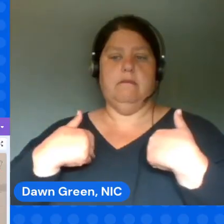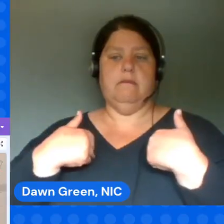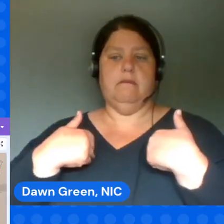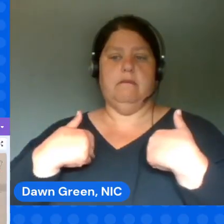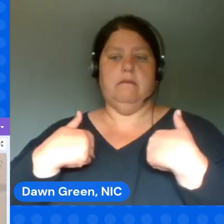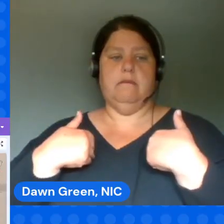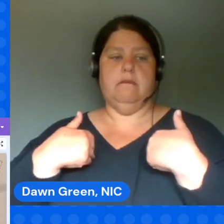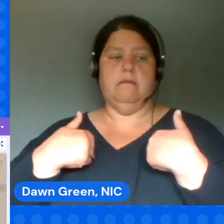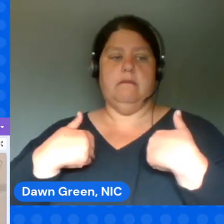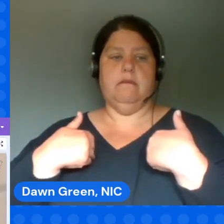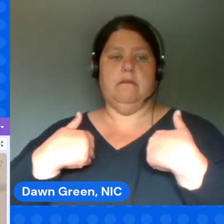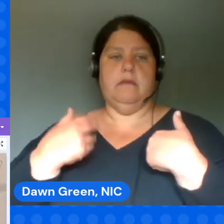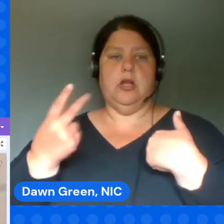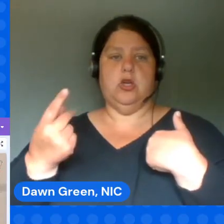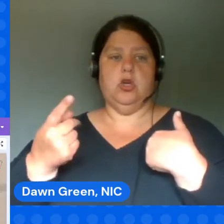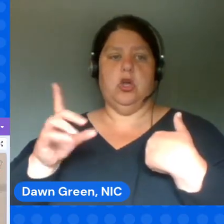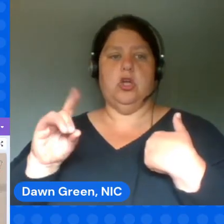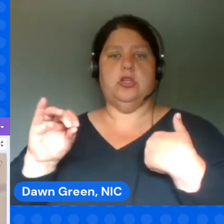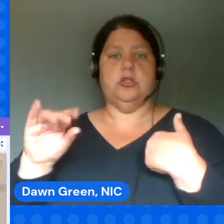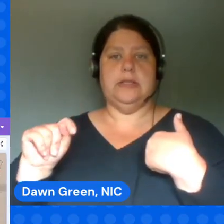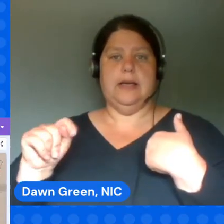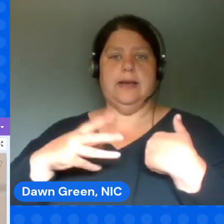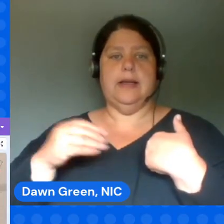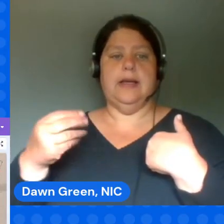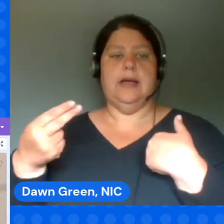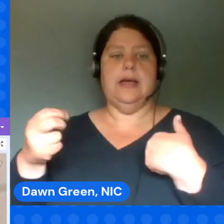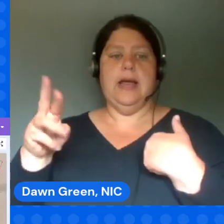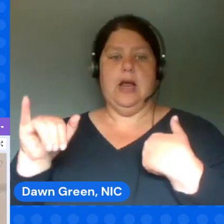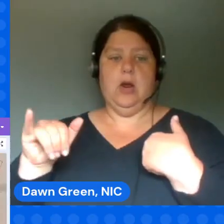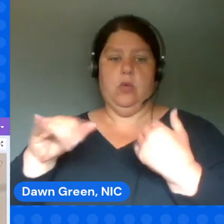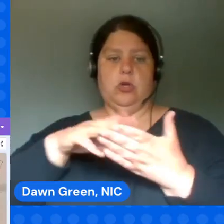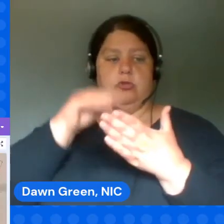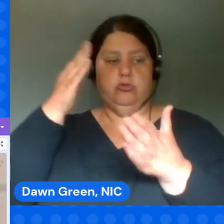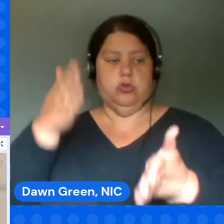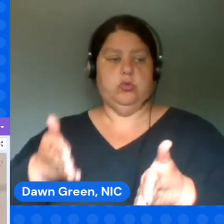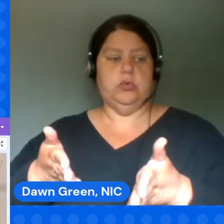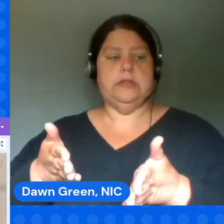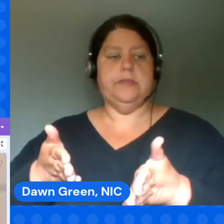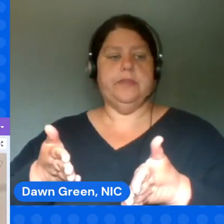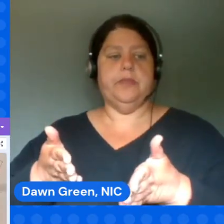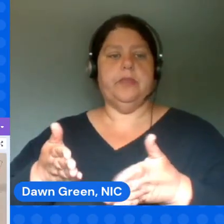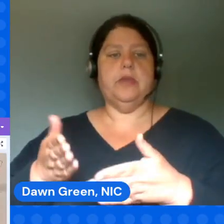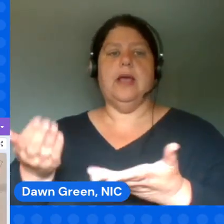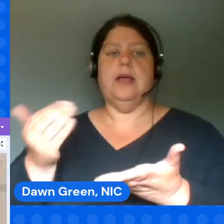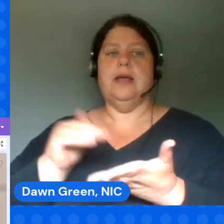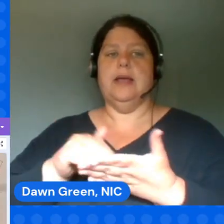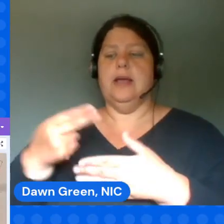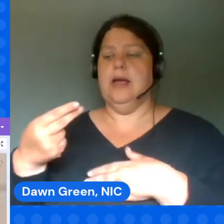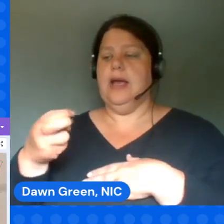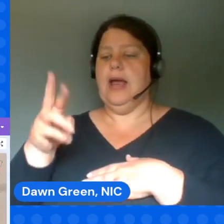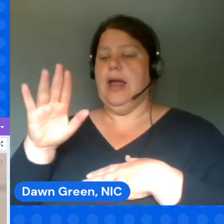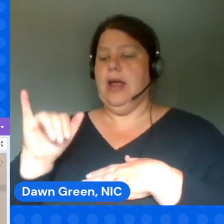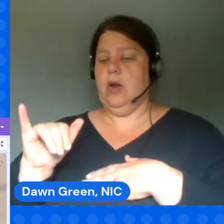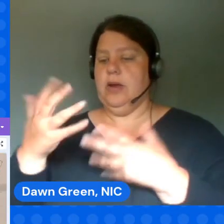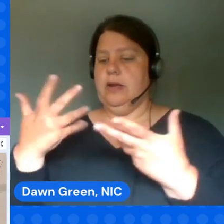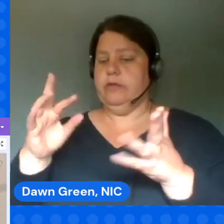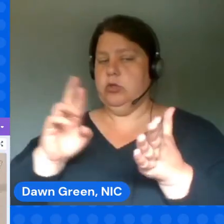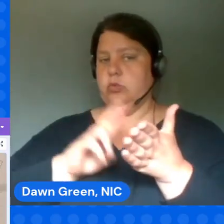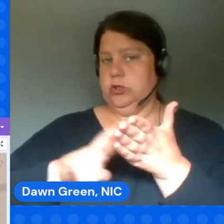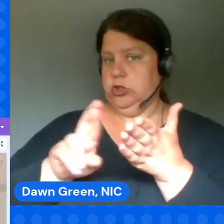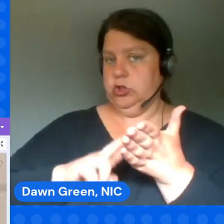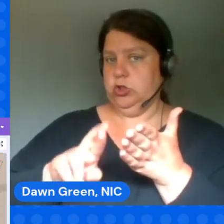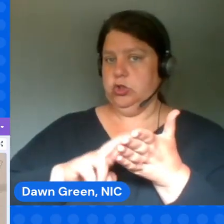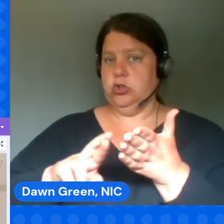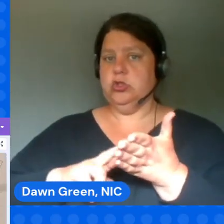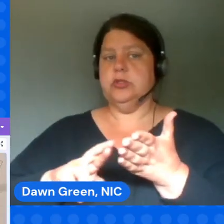the dog Dot, and then Harry, who's a student. And so again, Harry's done his research, or his